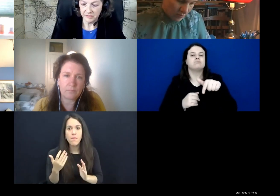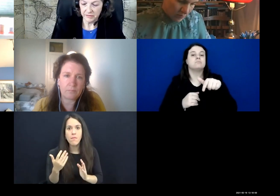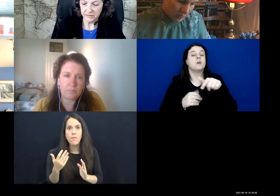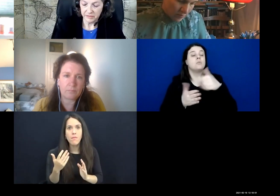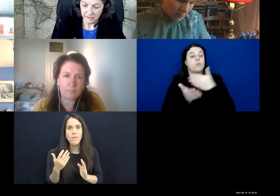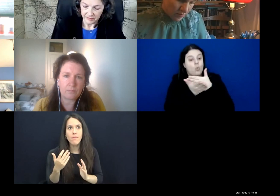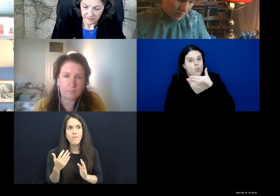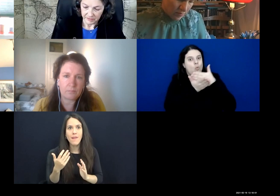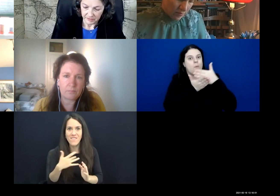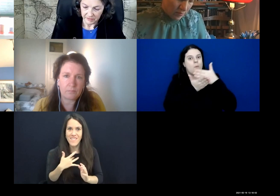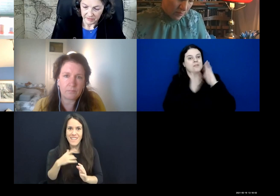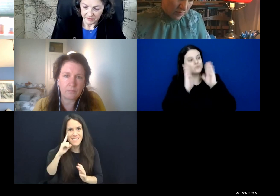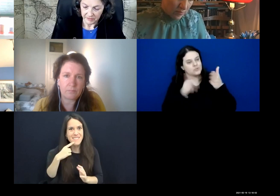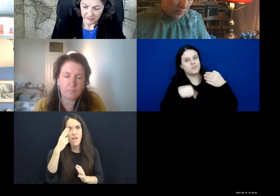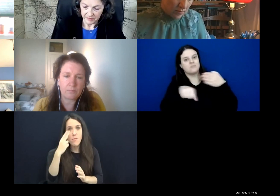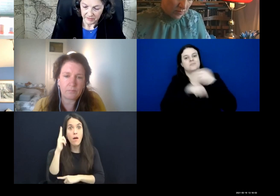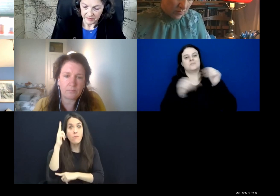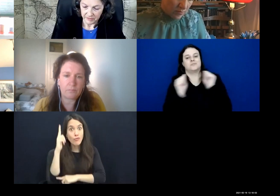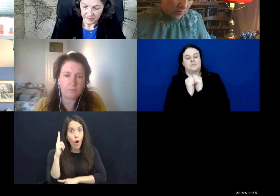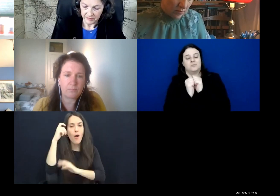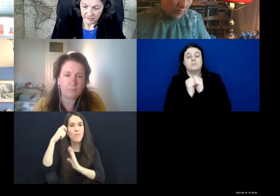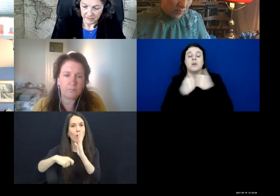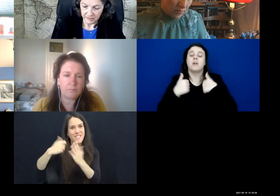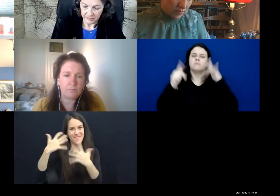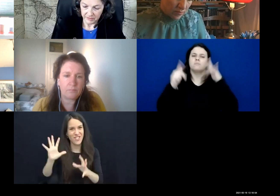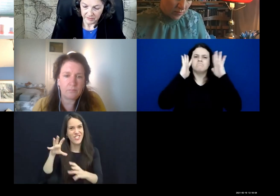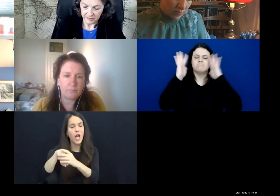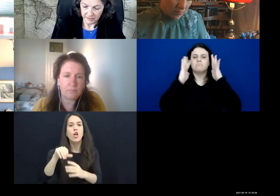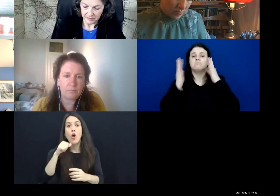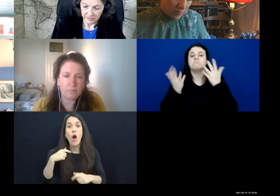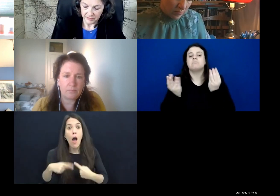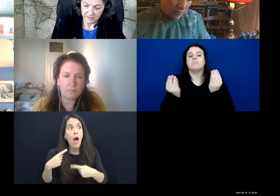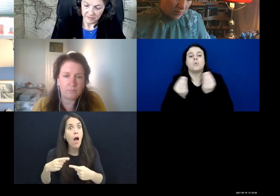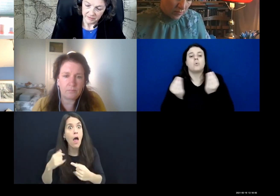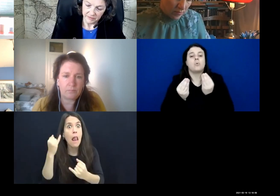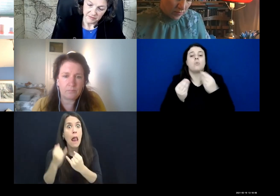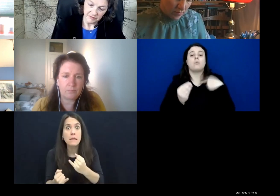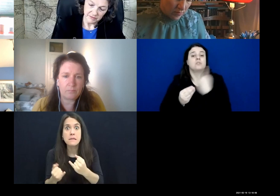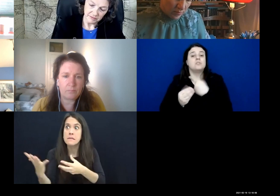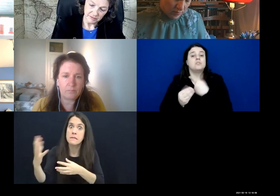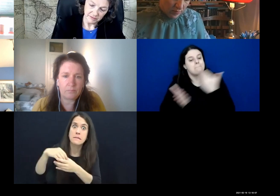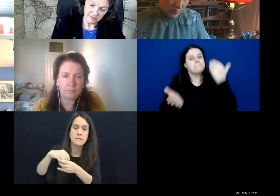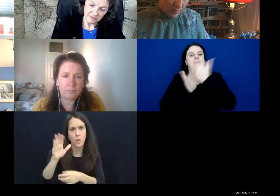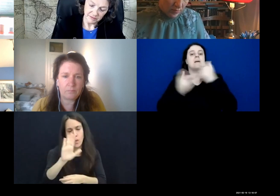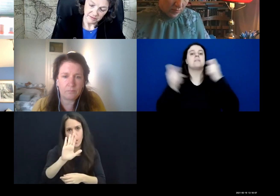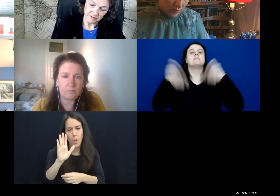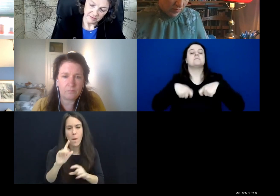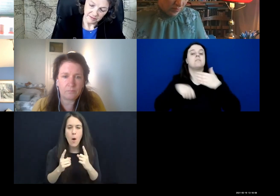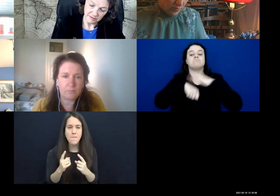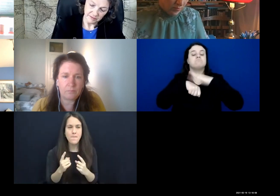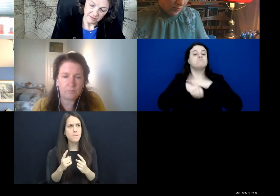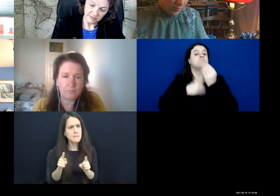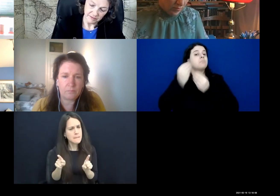beginning. But I'm wondering what we can, the question is really what we can do more to do that, and or